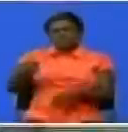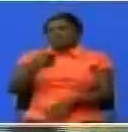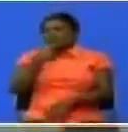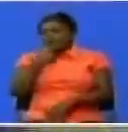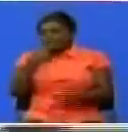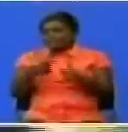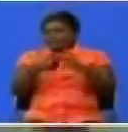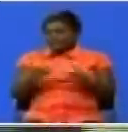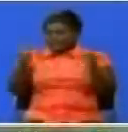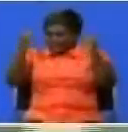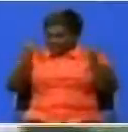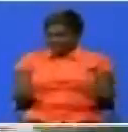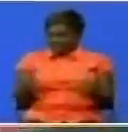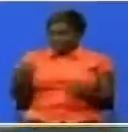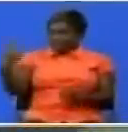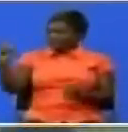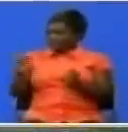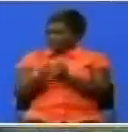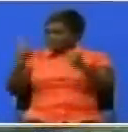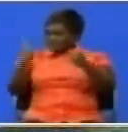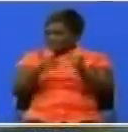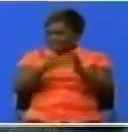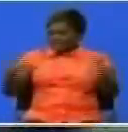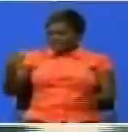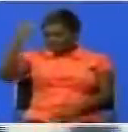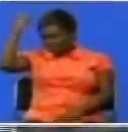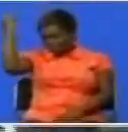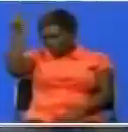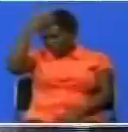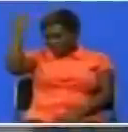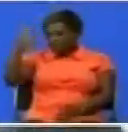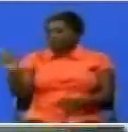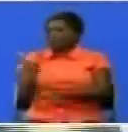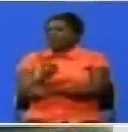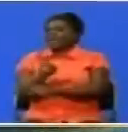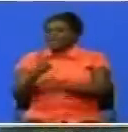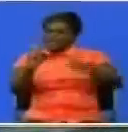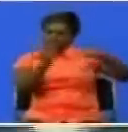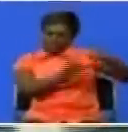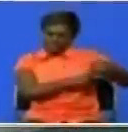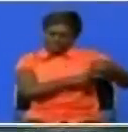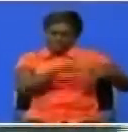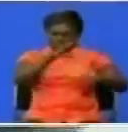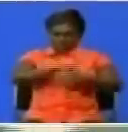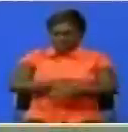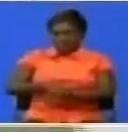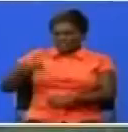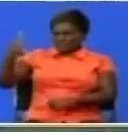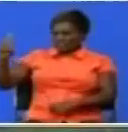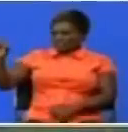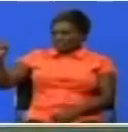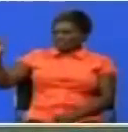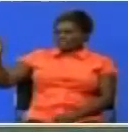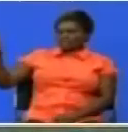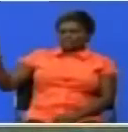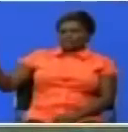itaanza kibarua chao cha msimu wa mwaka 2016 dhidi ya Bandari FC tarehe 6 Februari kwa nia taji la DSTV Super Cup,